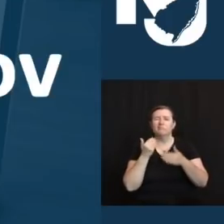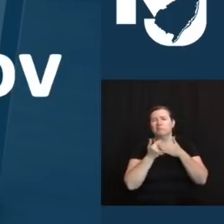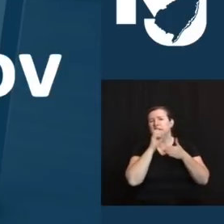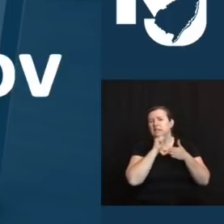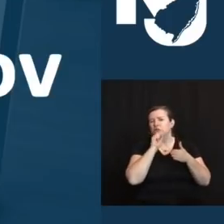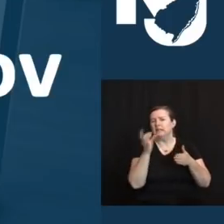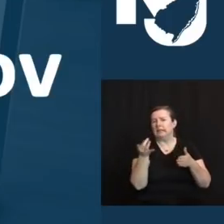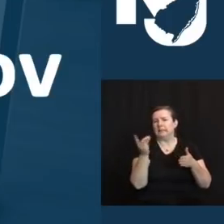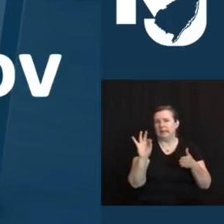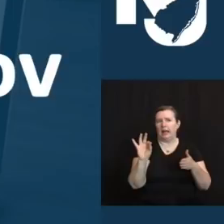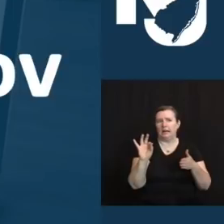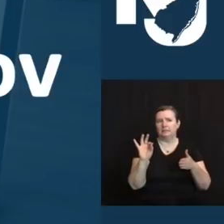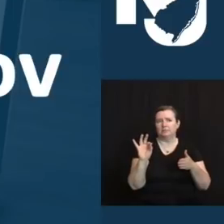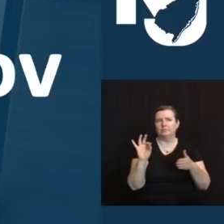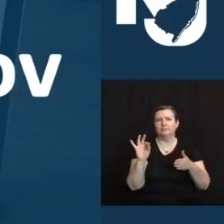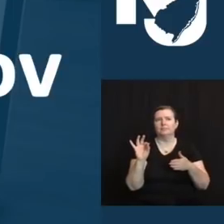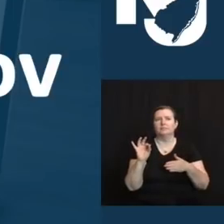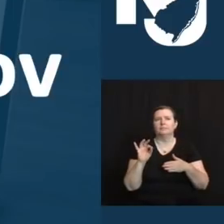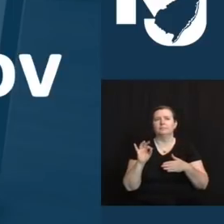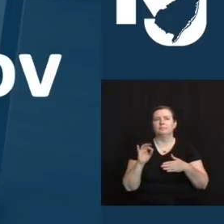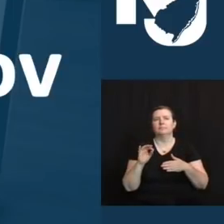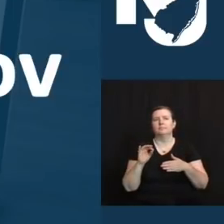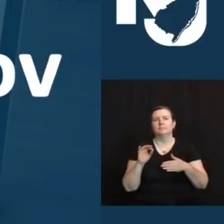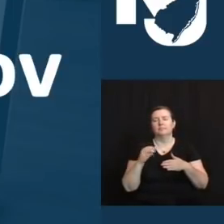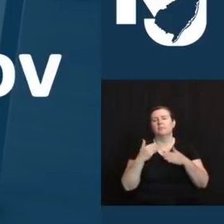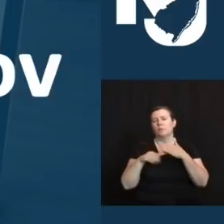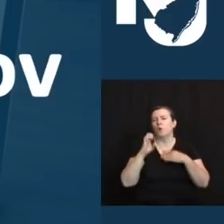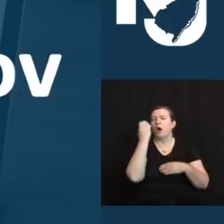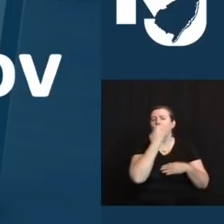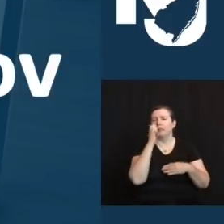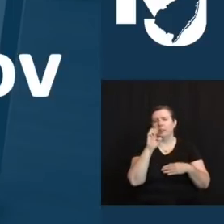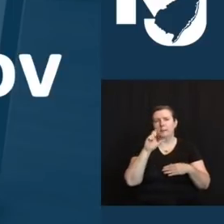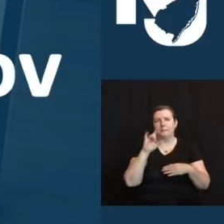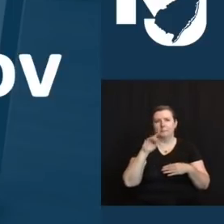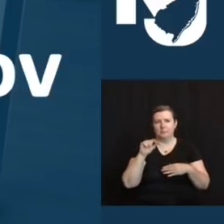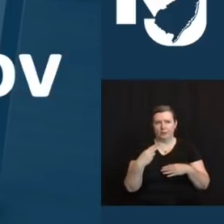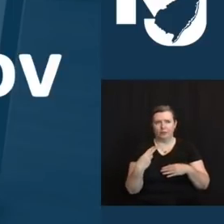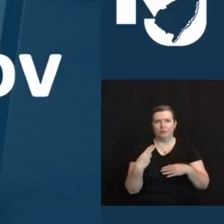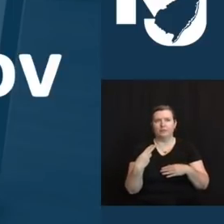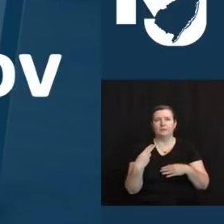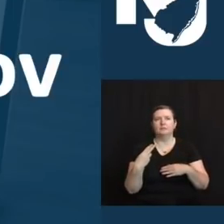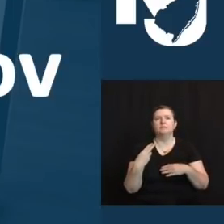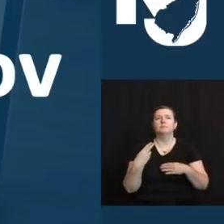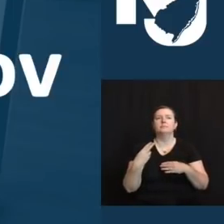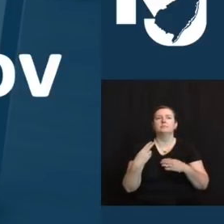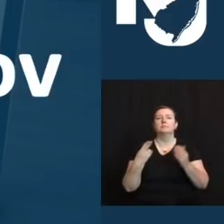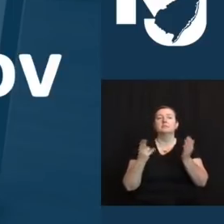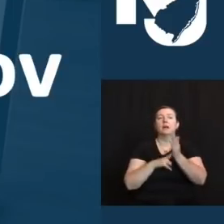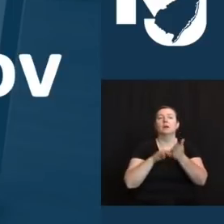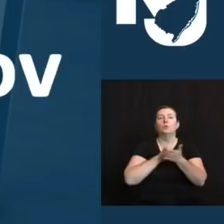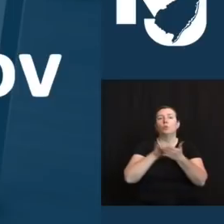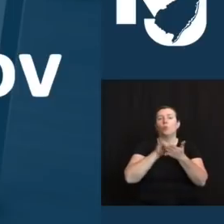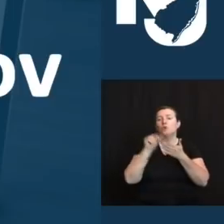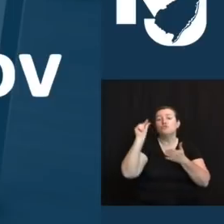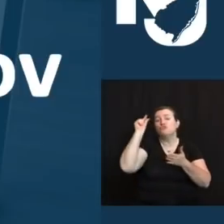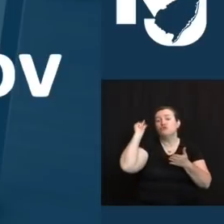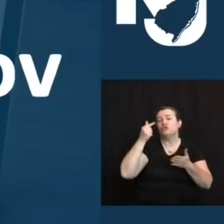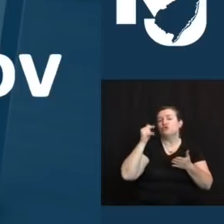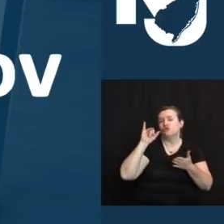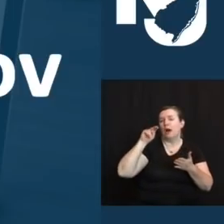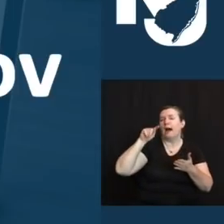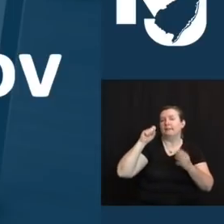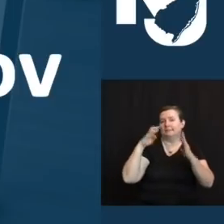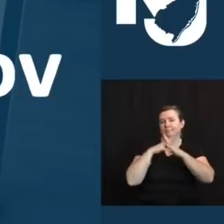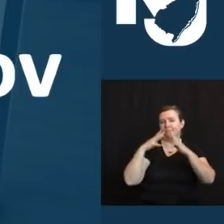Elizabeth, graduate of Linden High School, signed with the New York baseball Giants at that point, served in the Korean War